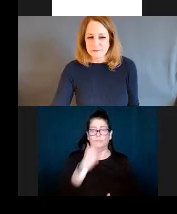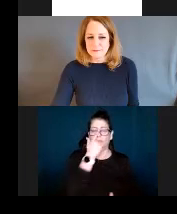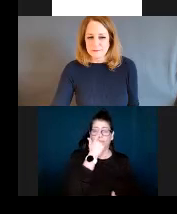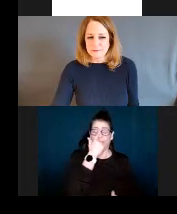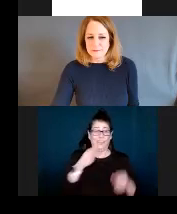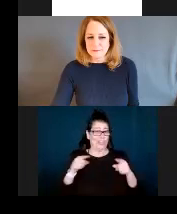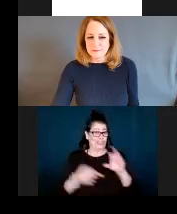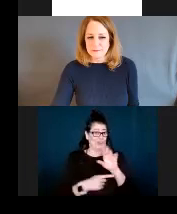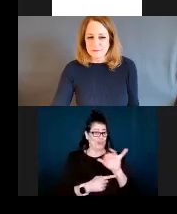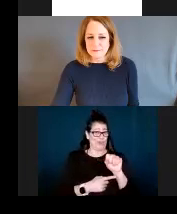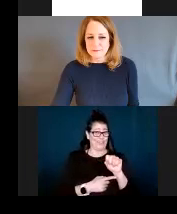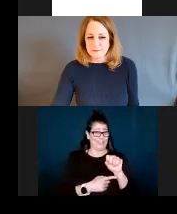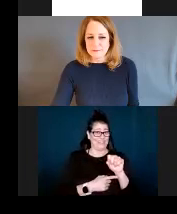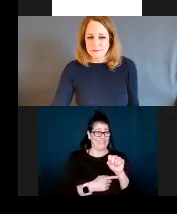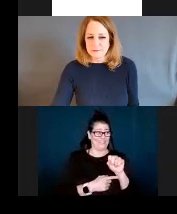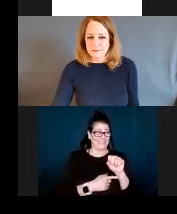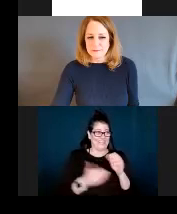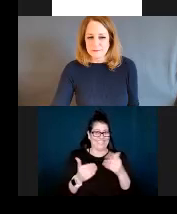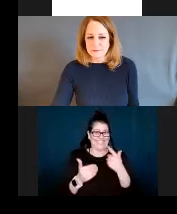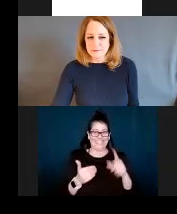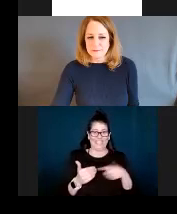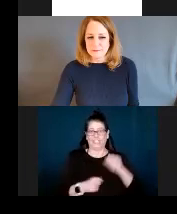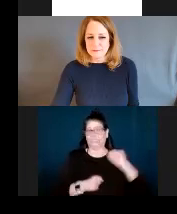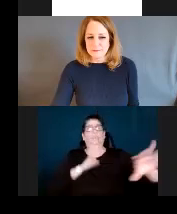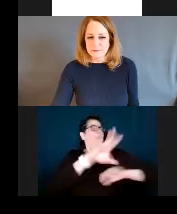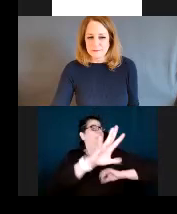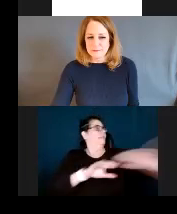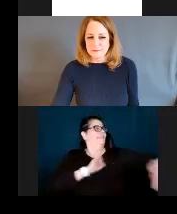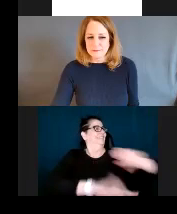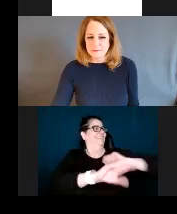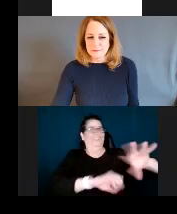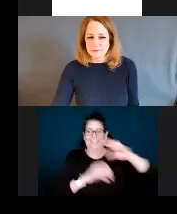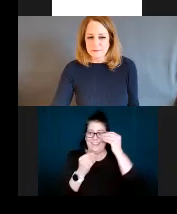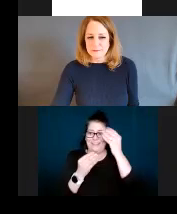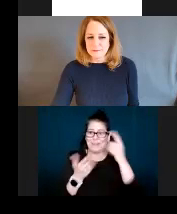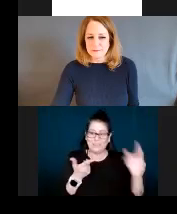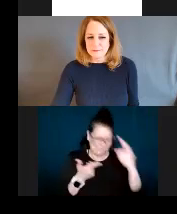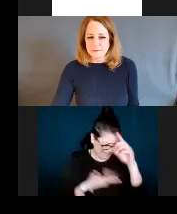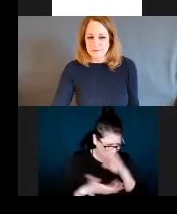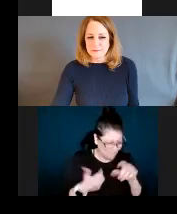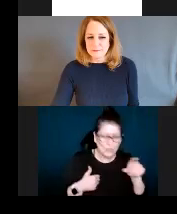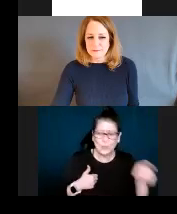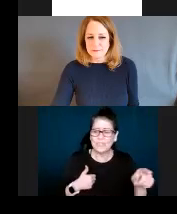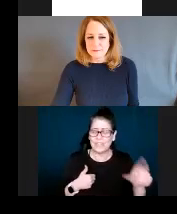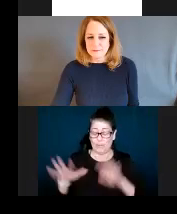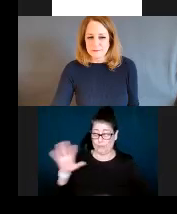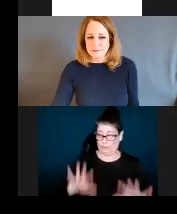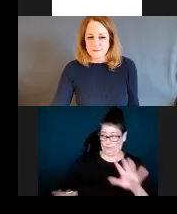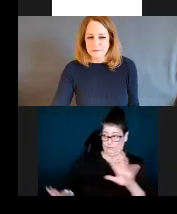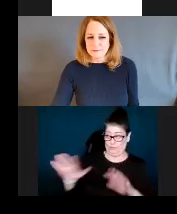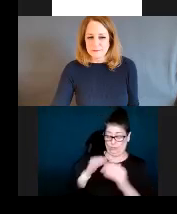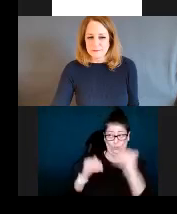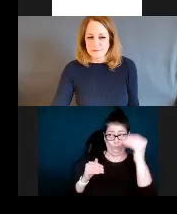situation to just want to flood them with information, but flooding them with information can be confusing and disorienting. So we want to make sure that